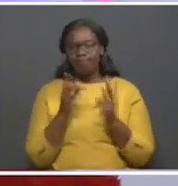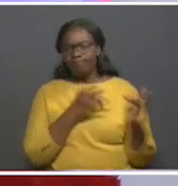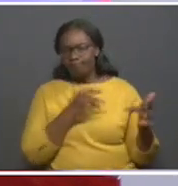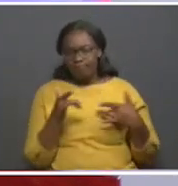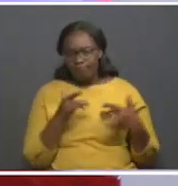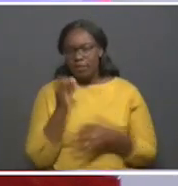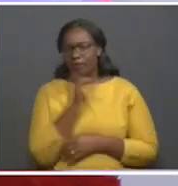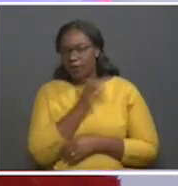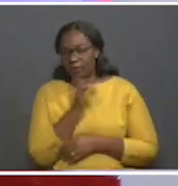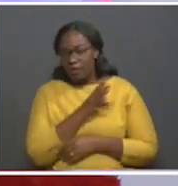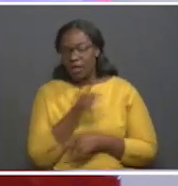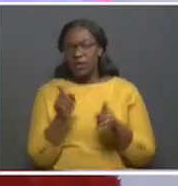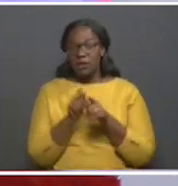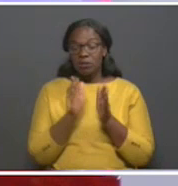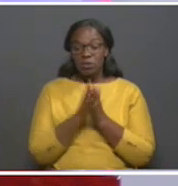fears. And Lord, with